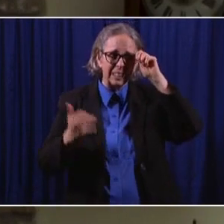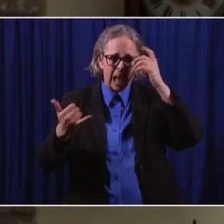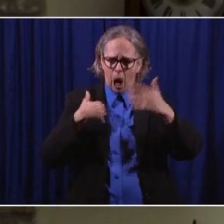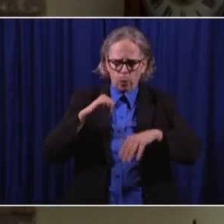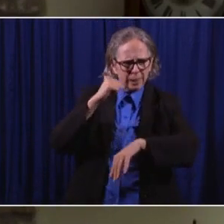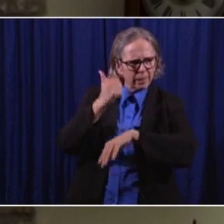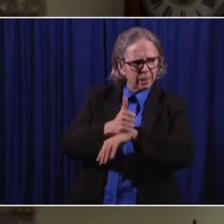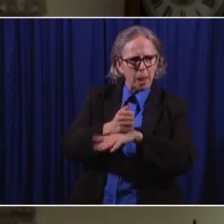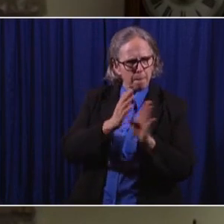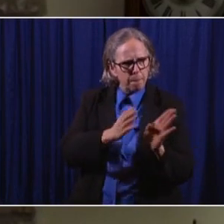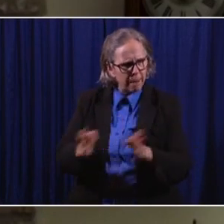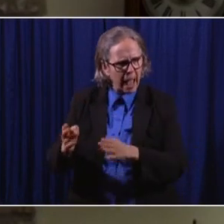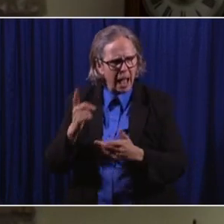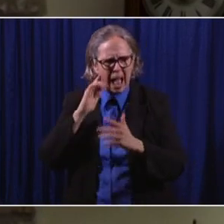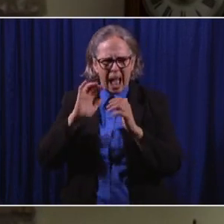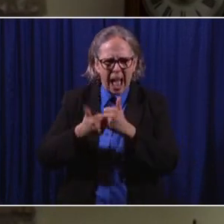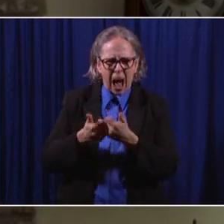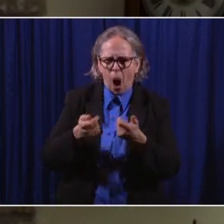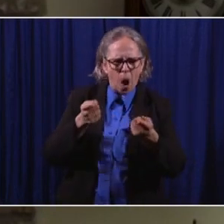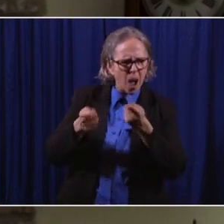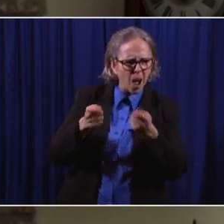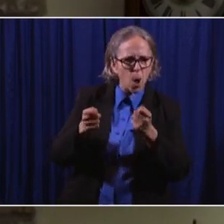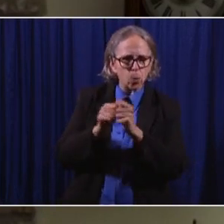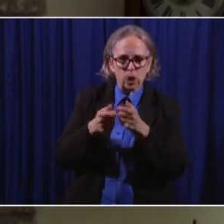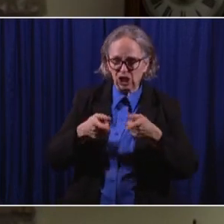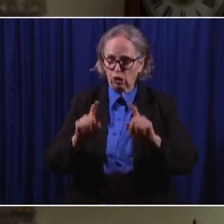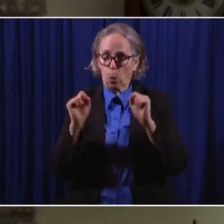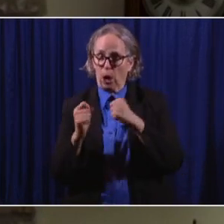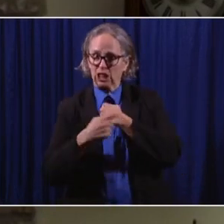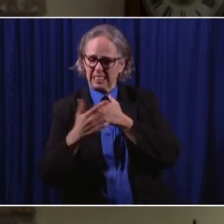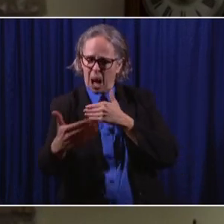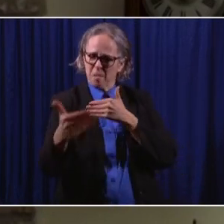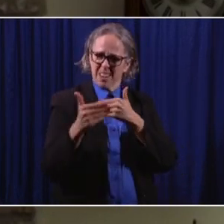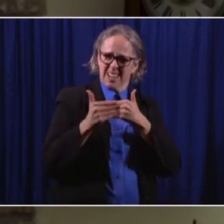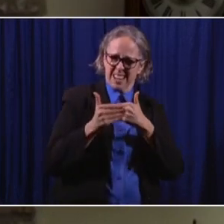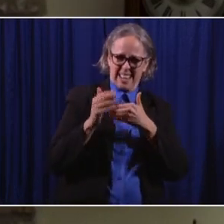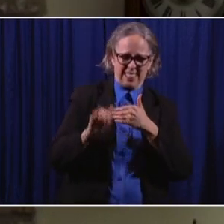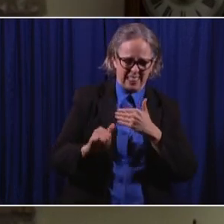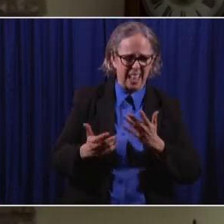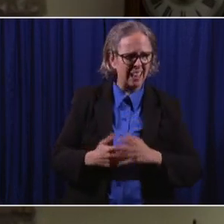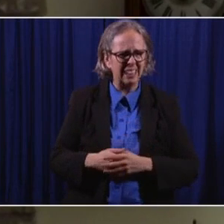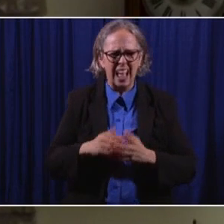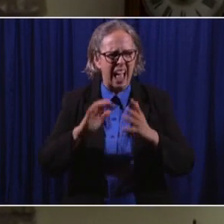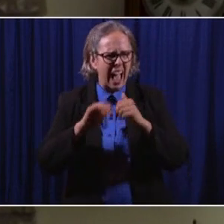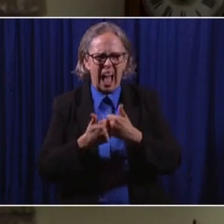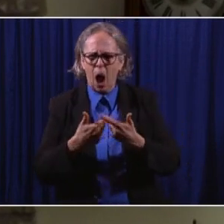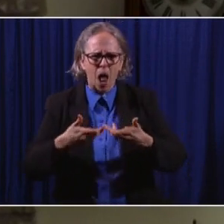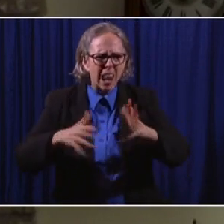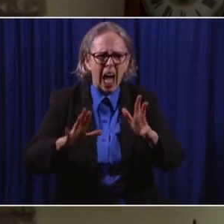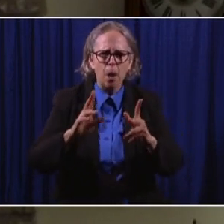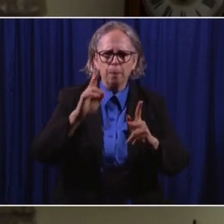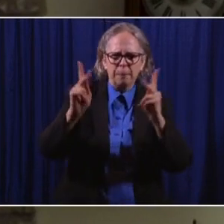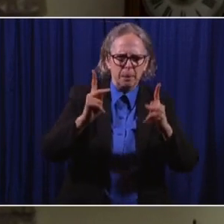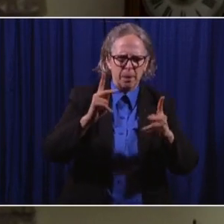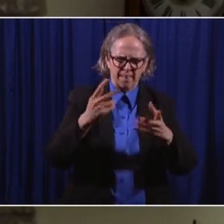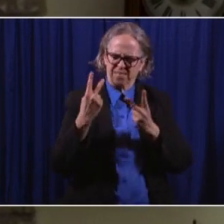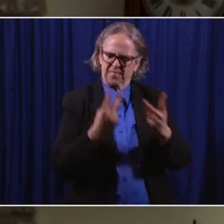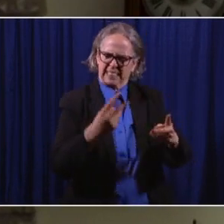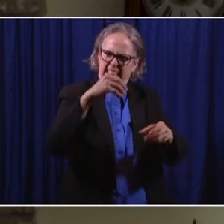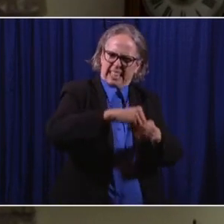we deal with it in winter. How do we deal with in-house visitation? One of the tools that